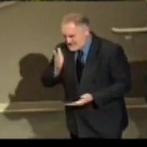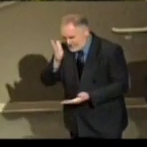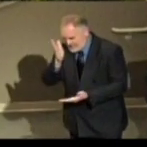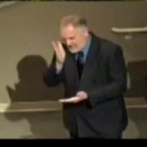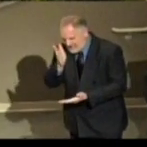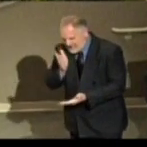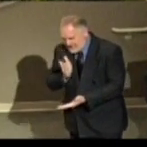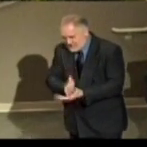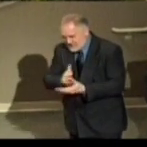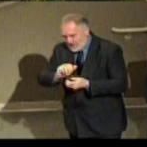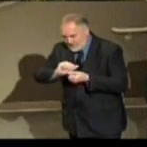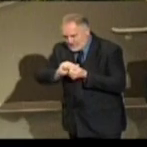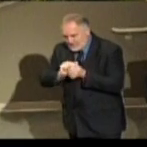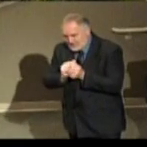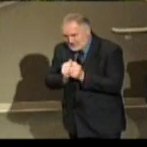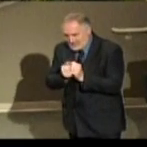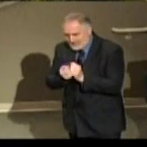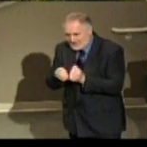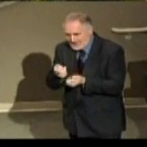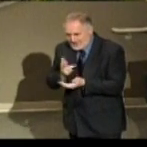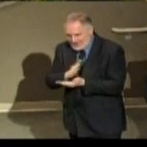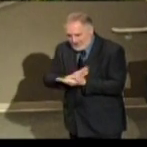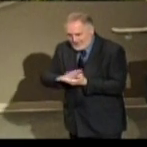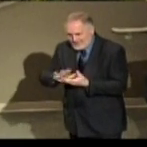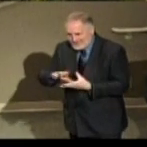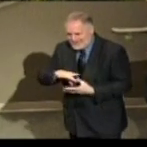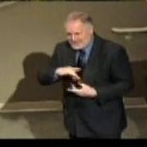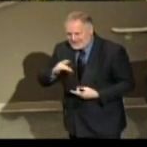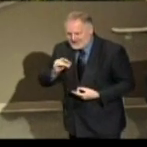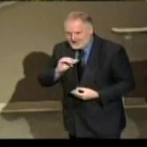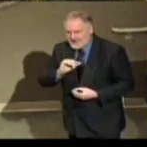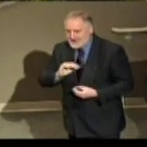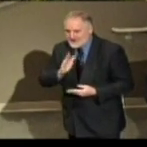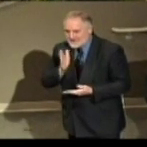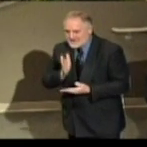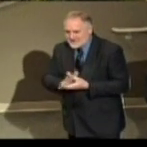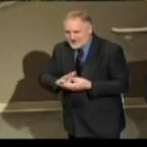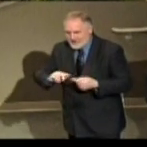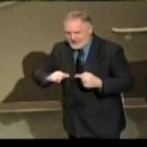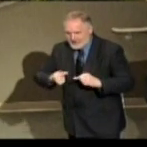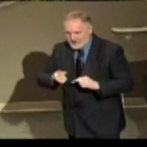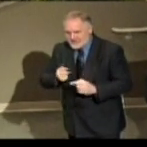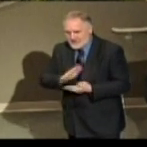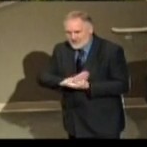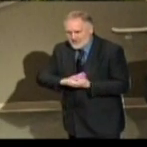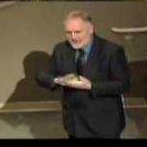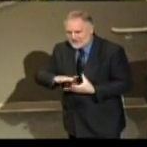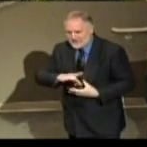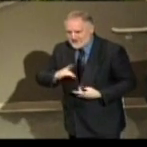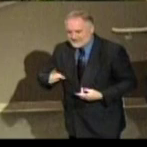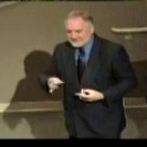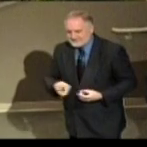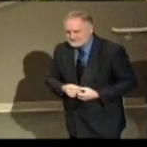Stop grieving. Stop hurting the Holy Spirit.